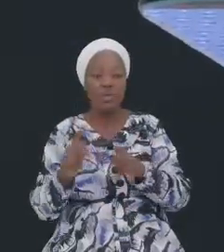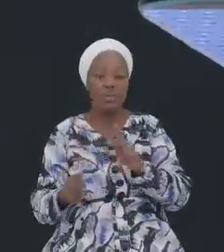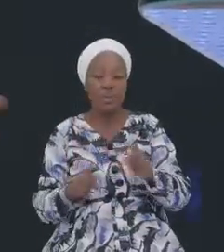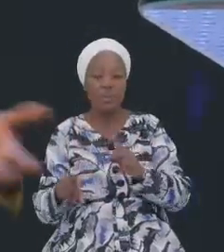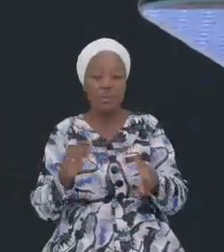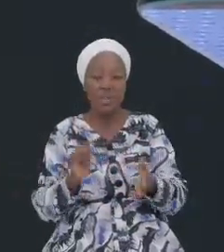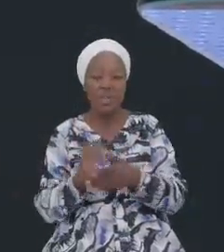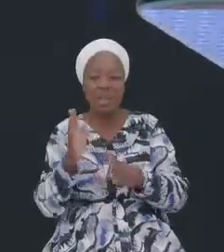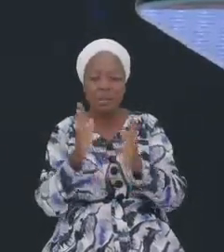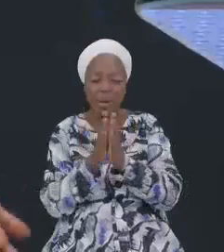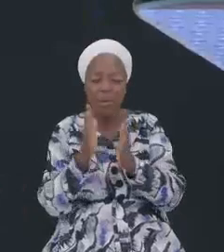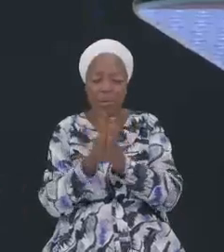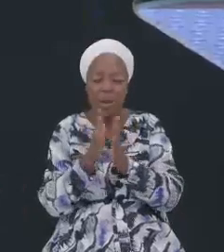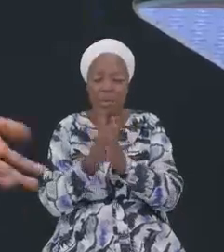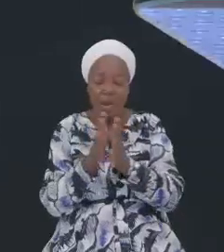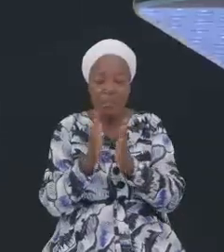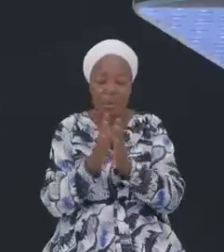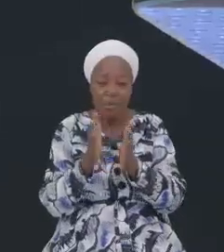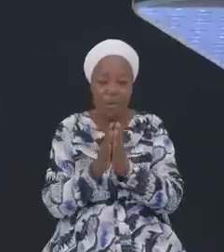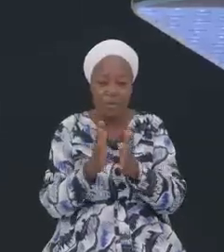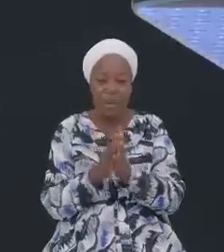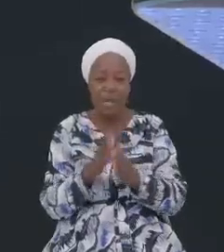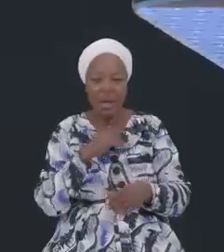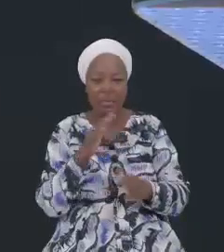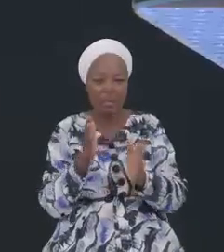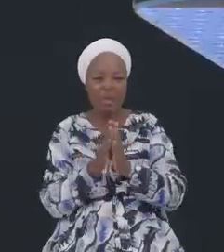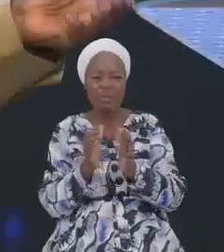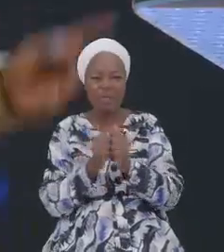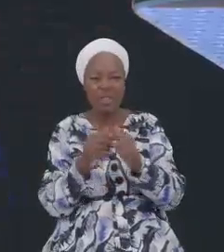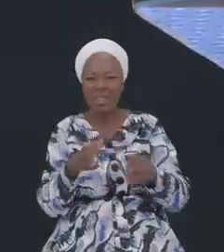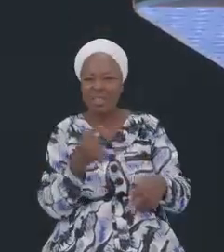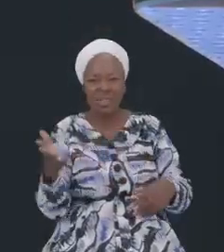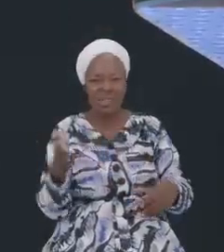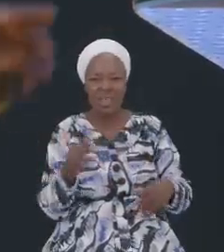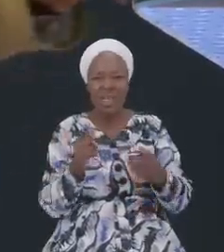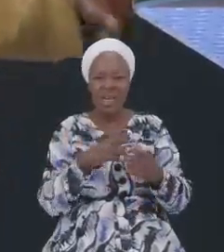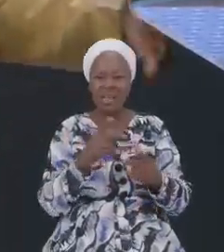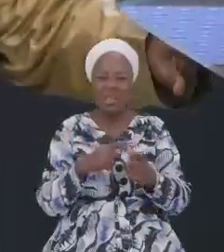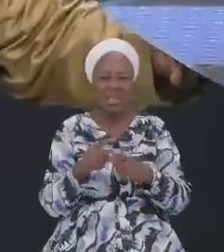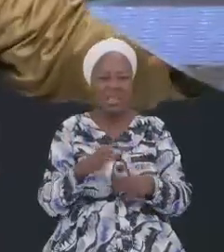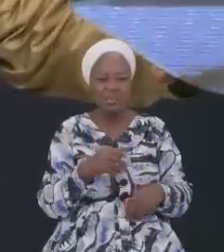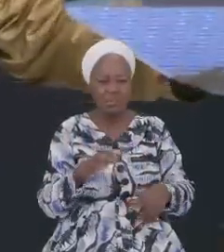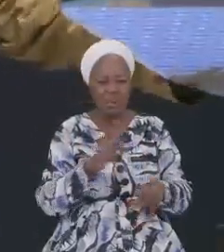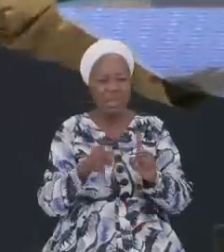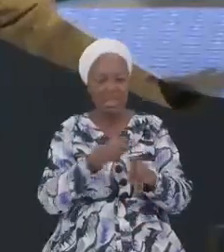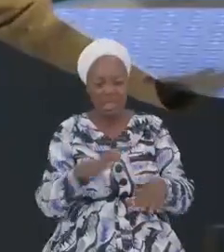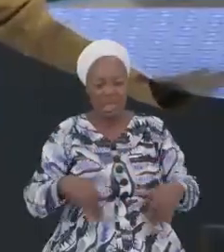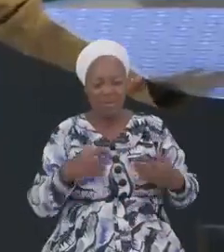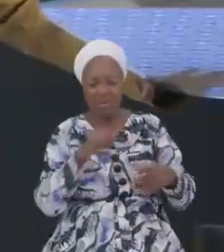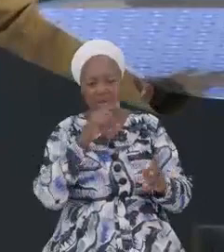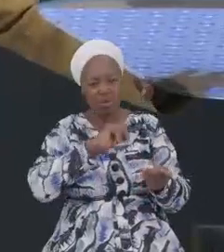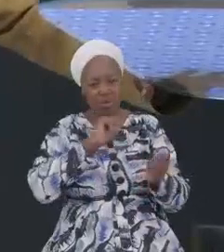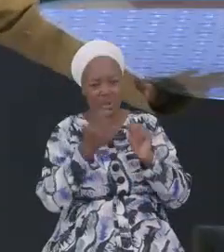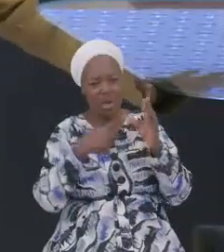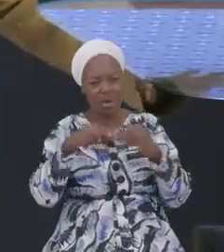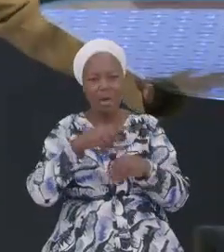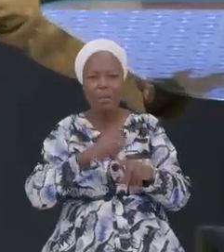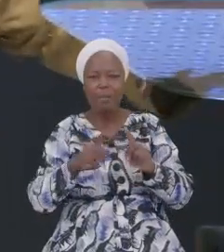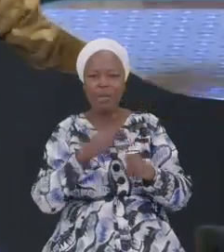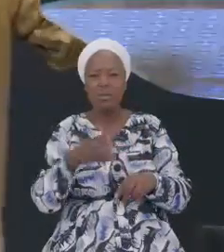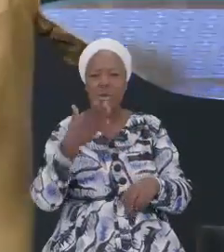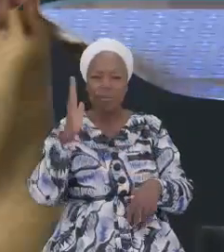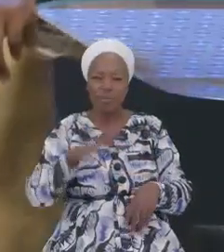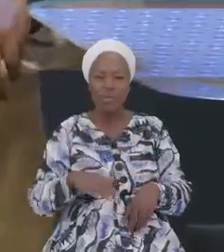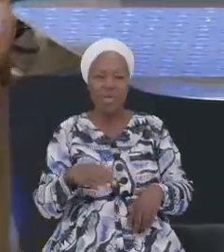praying, praying, praying, prayer, prayer, prayer, prayer is the key. But their lives will not turn around. But unto the wicked,